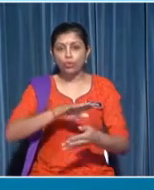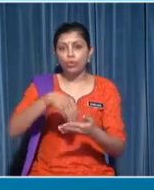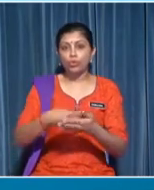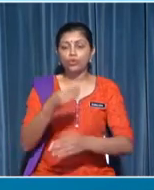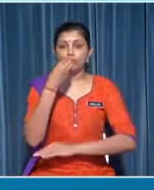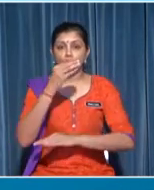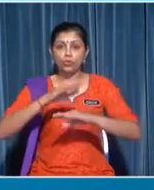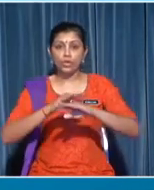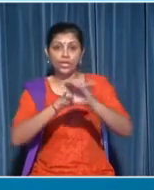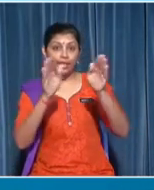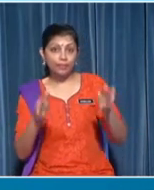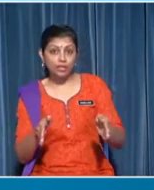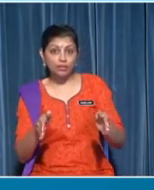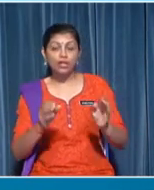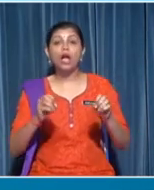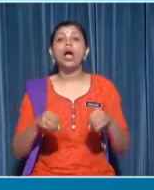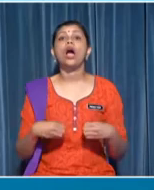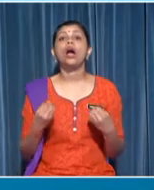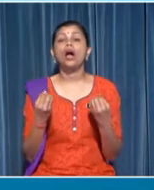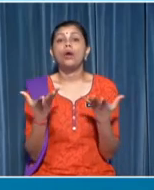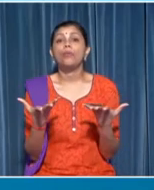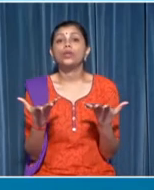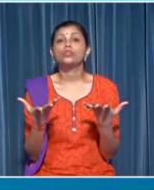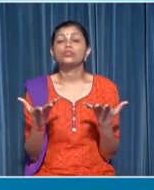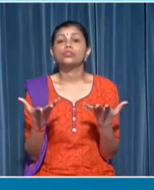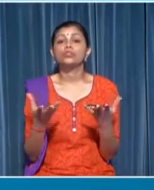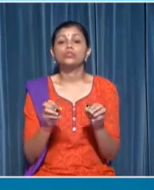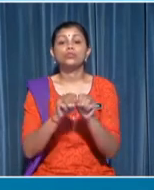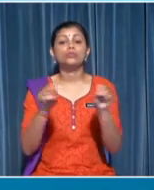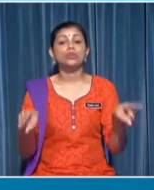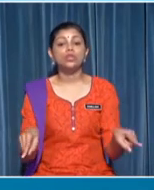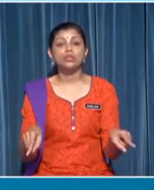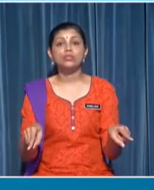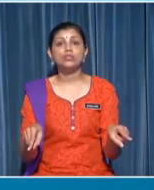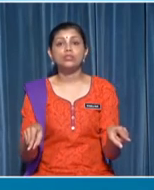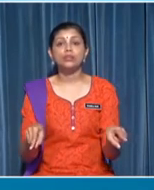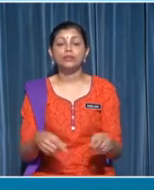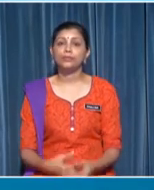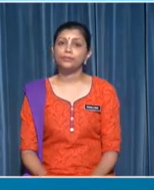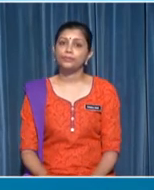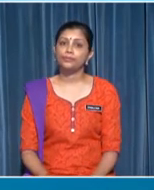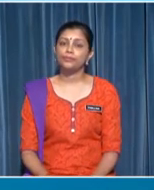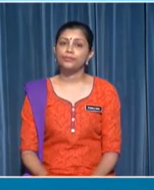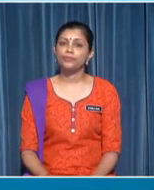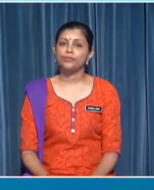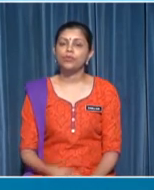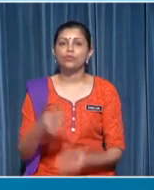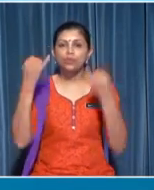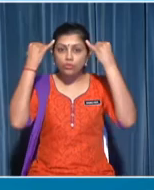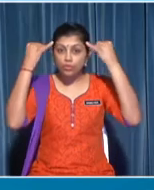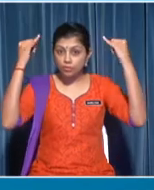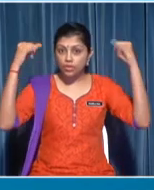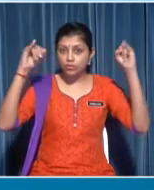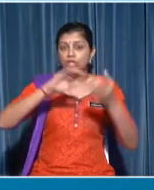a table, how much space would it take? Now, when you imagine all the food that